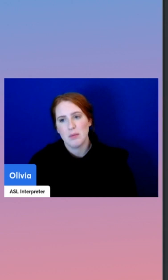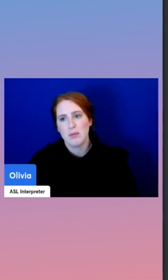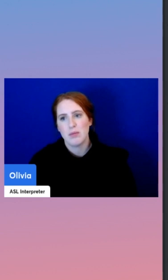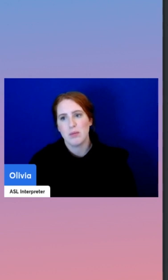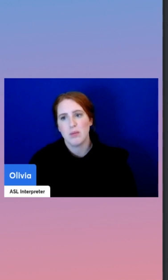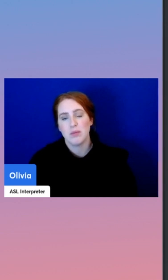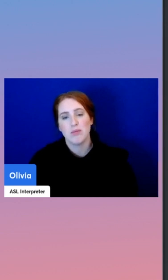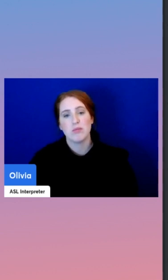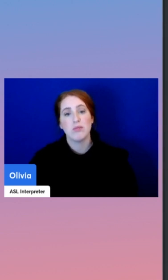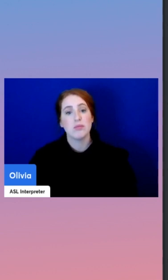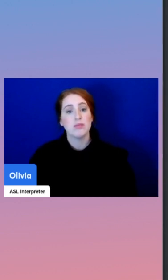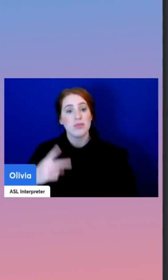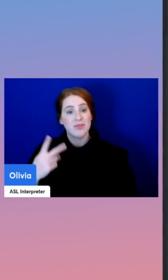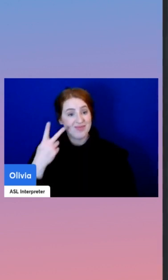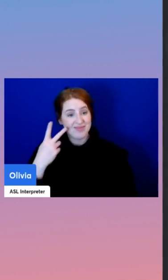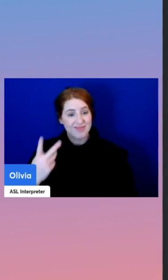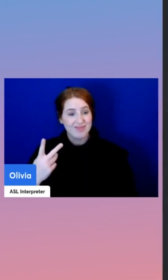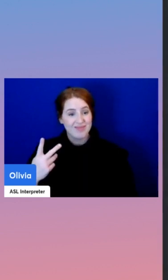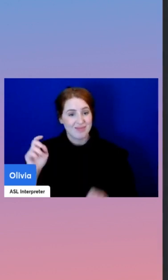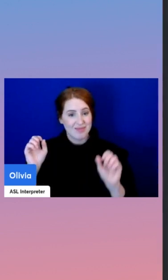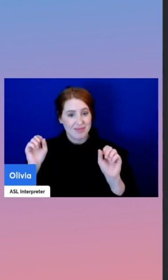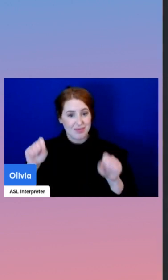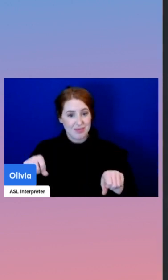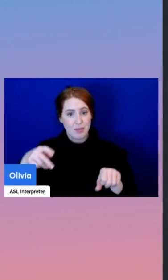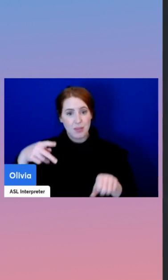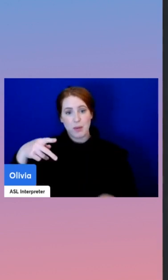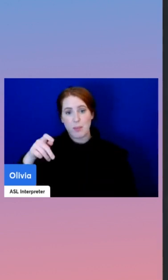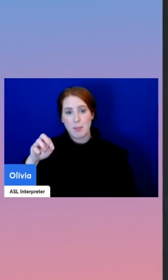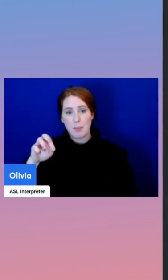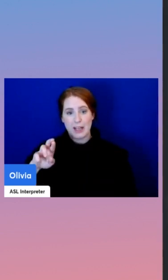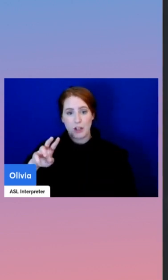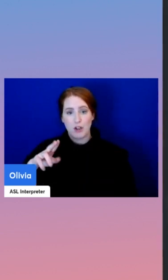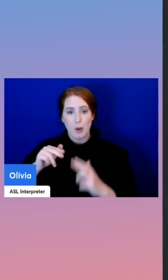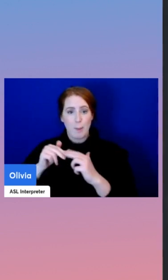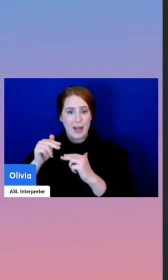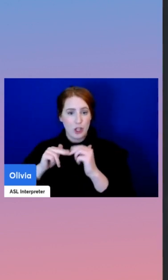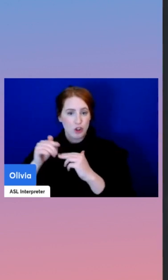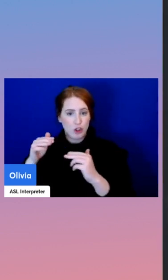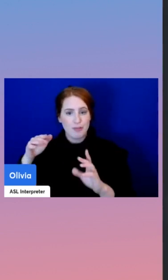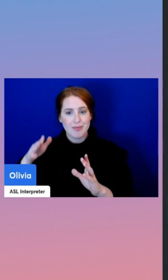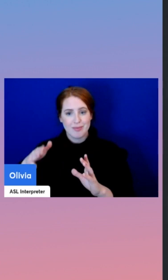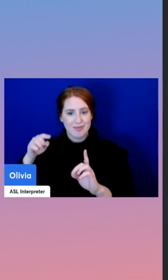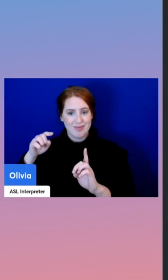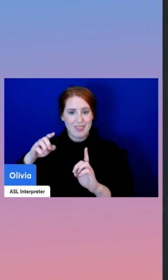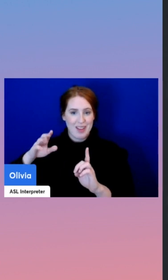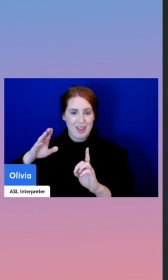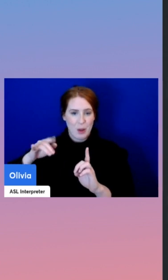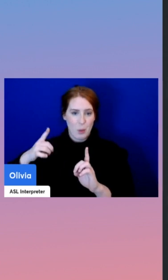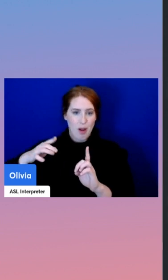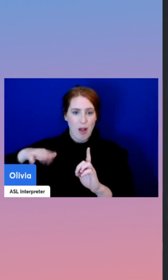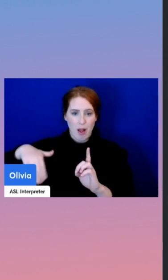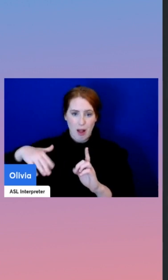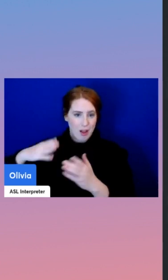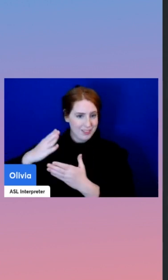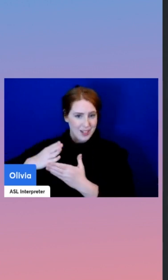as you can see here, there is this Packer Builder instance which is now stopped. So after Packer